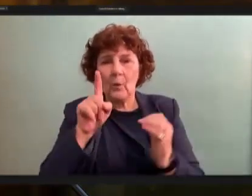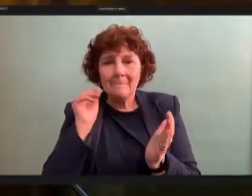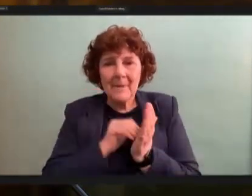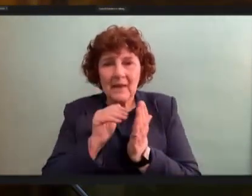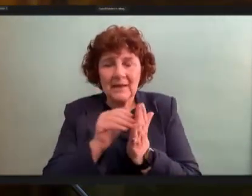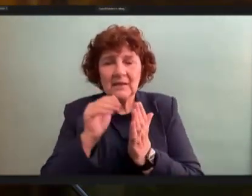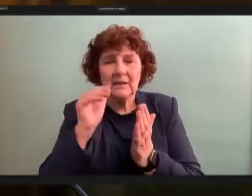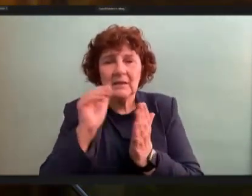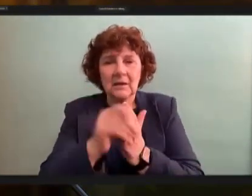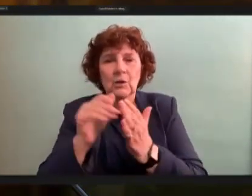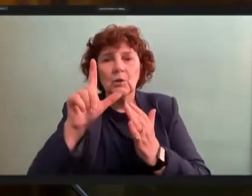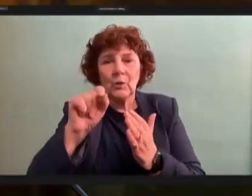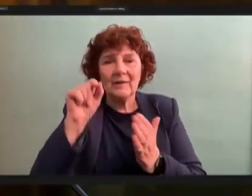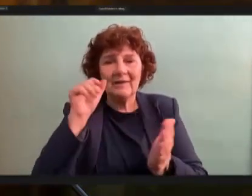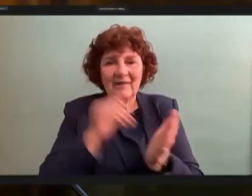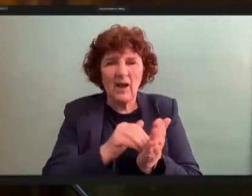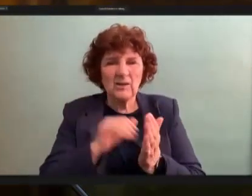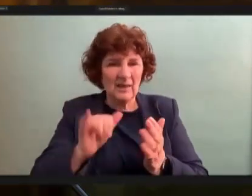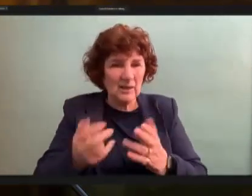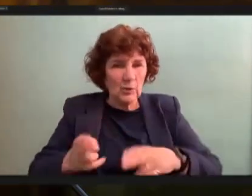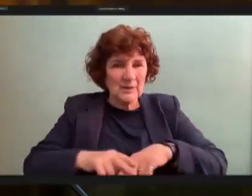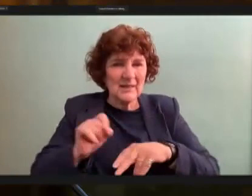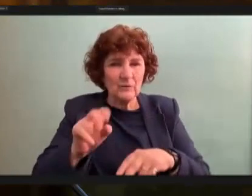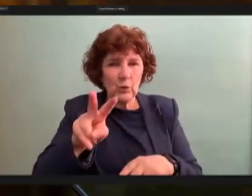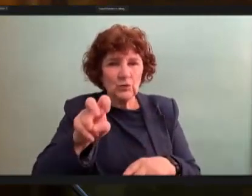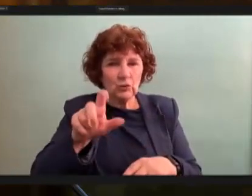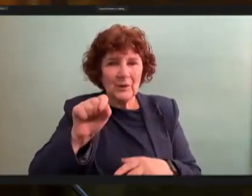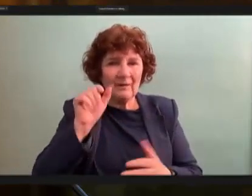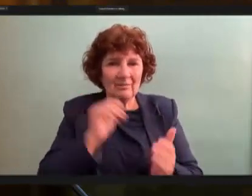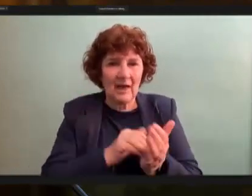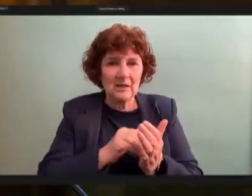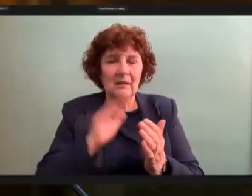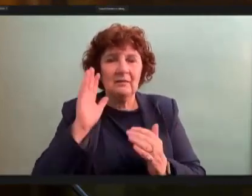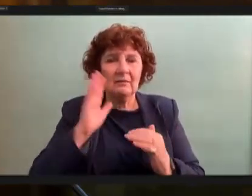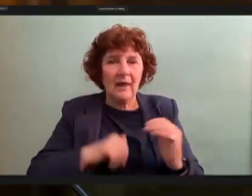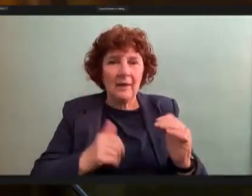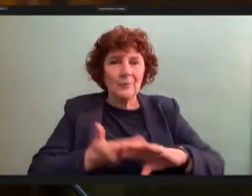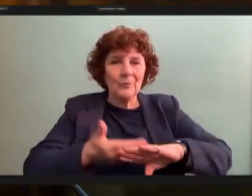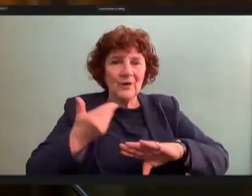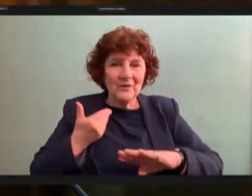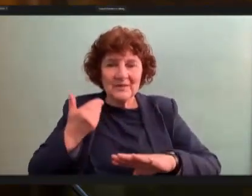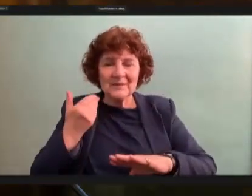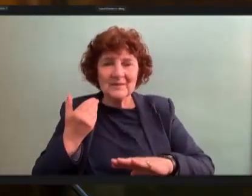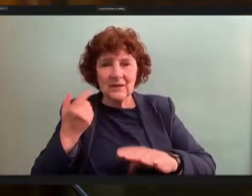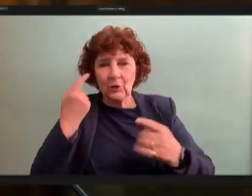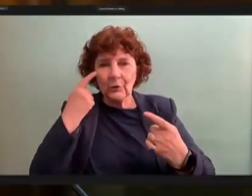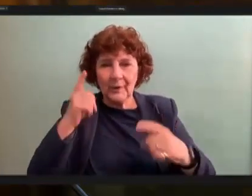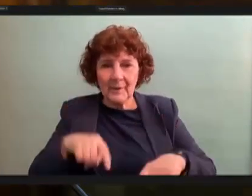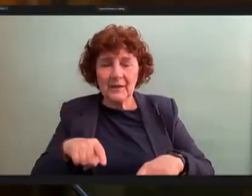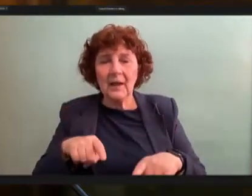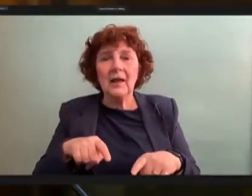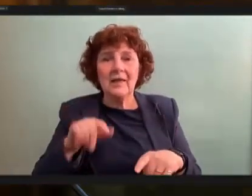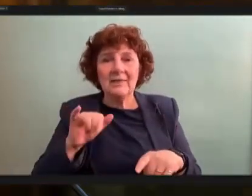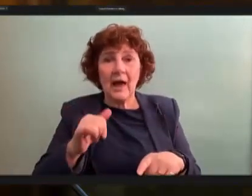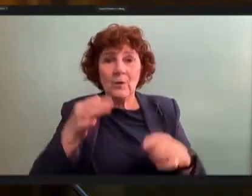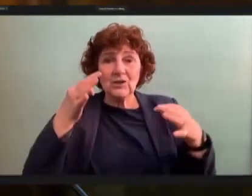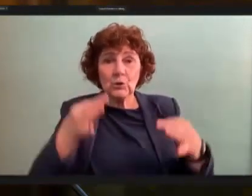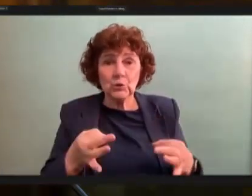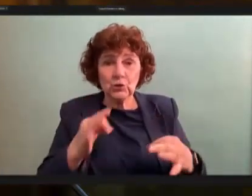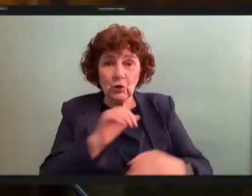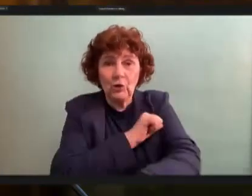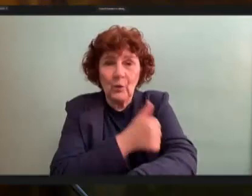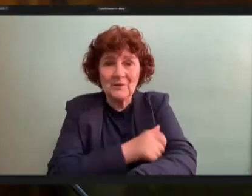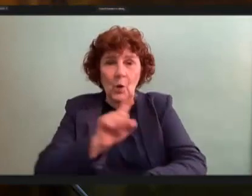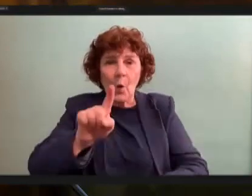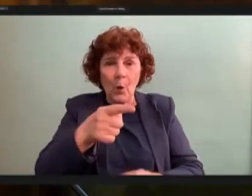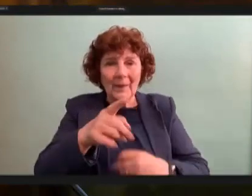$1,020,000, an increase of $220,000 from the previously executed agreement. This resolution serves to authorize only the